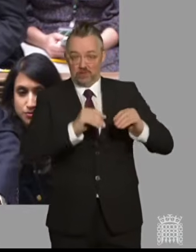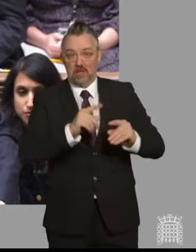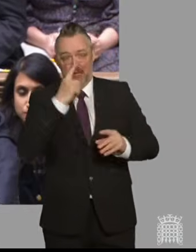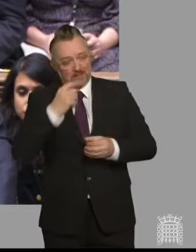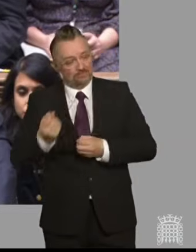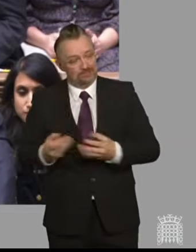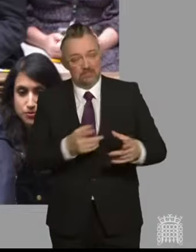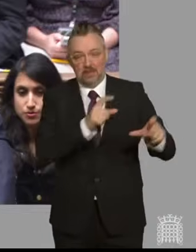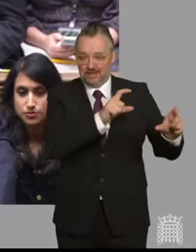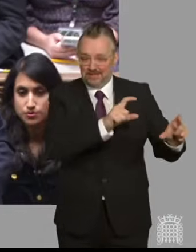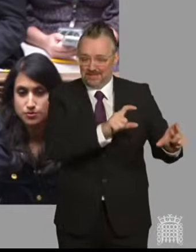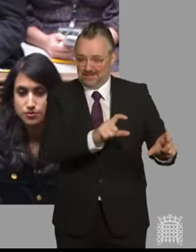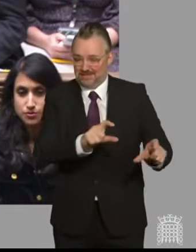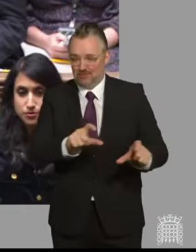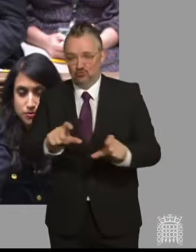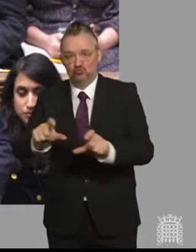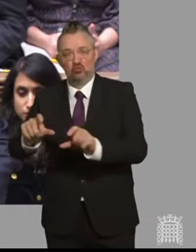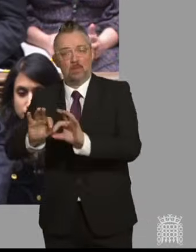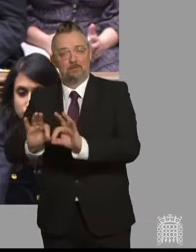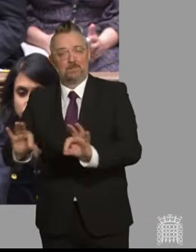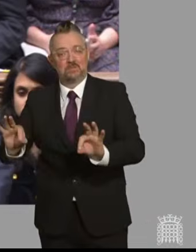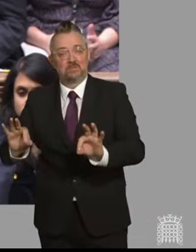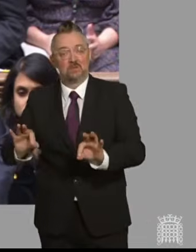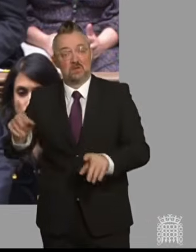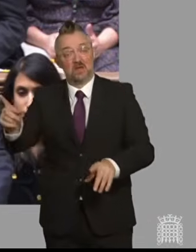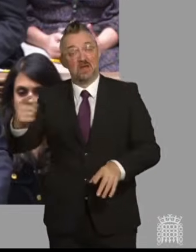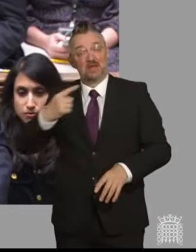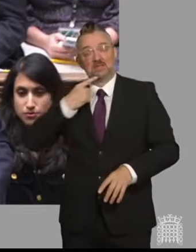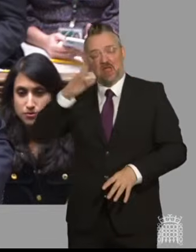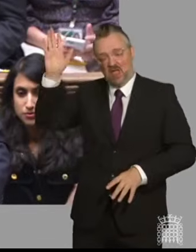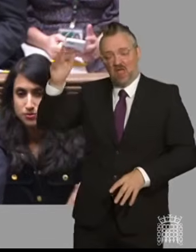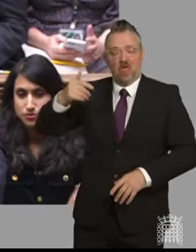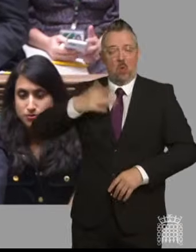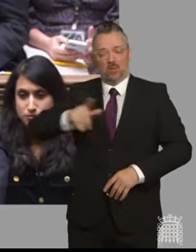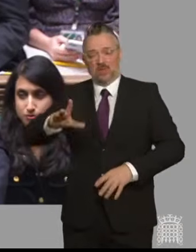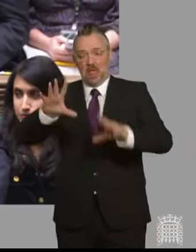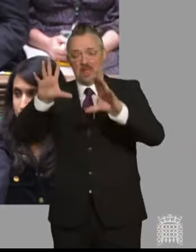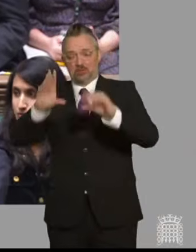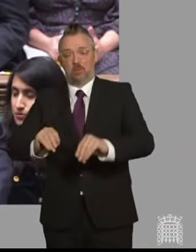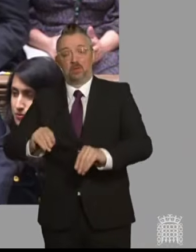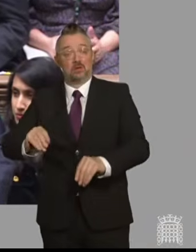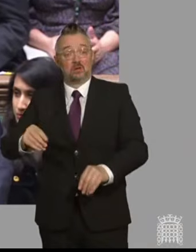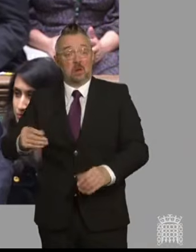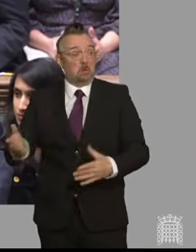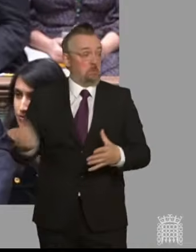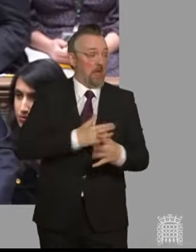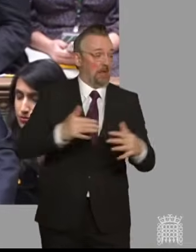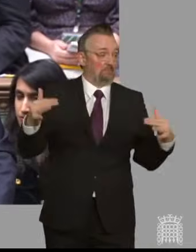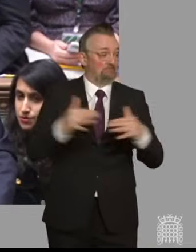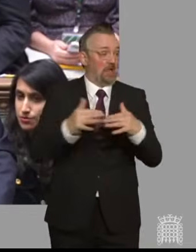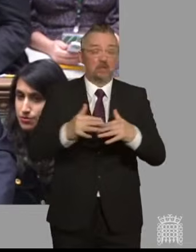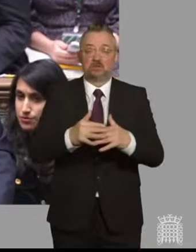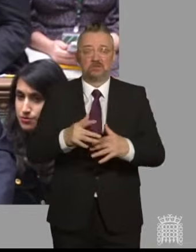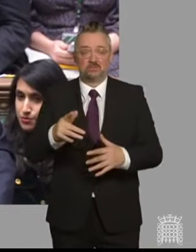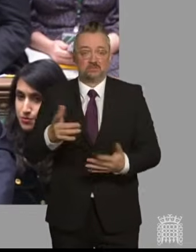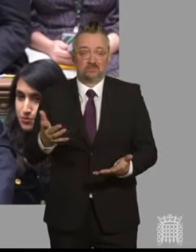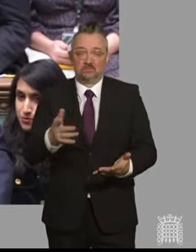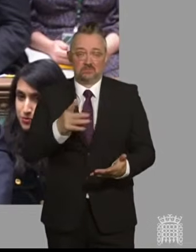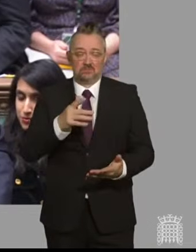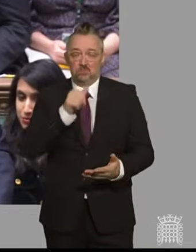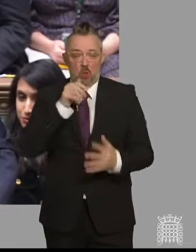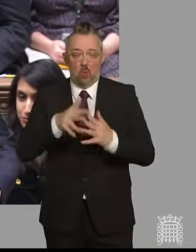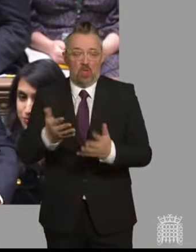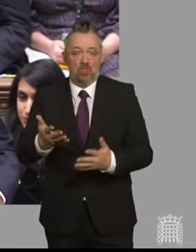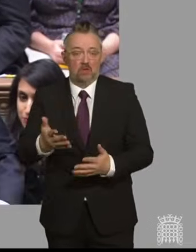that will collapse back into fighting is not in anyone's interest. But all our diplomatic efforts at the United Nations and elsewhere